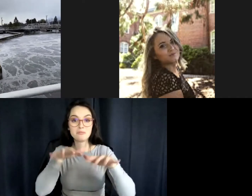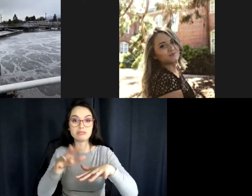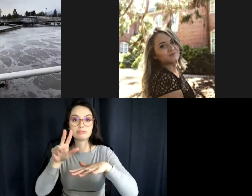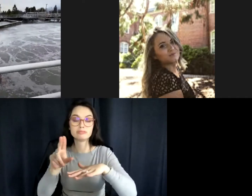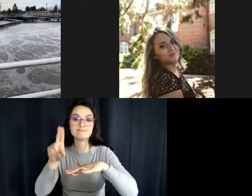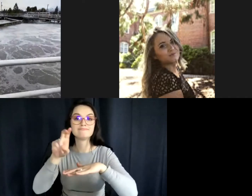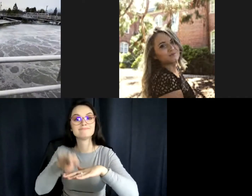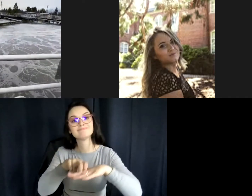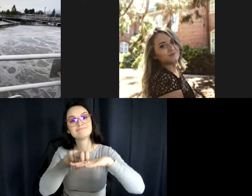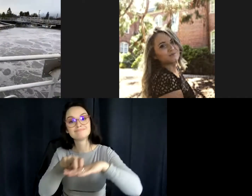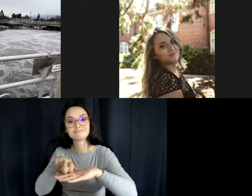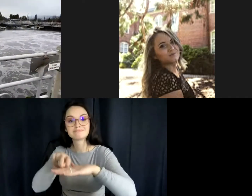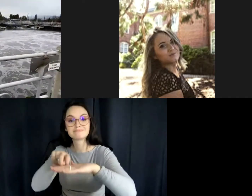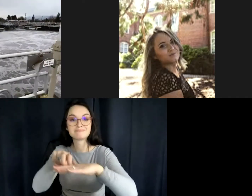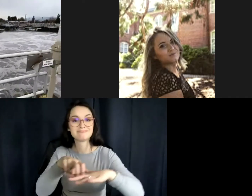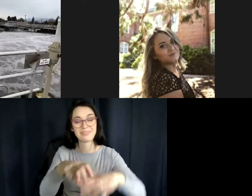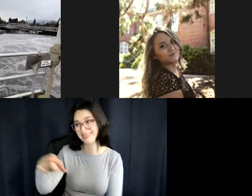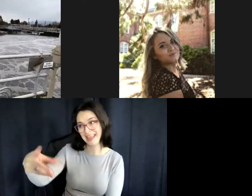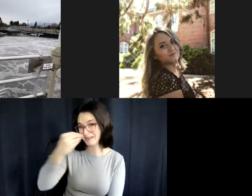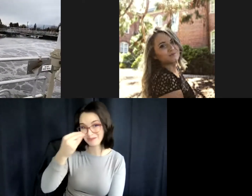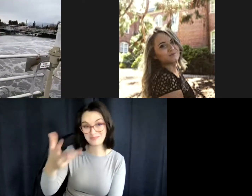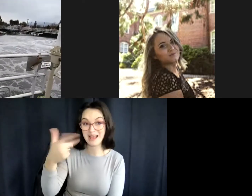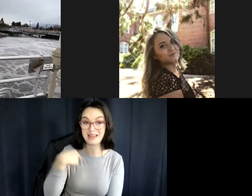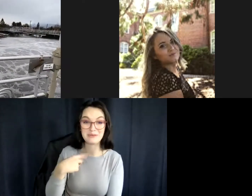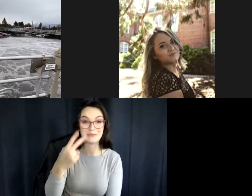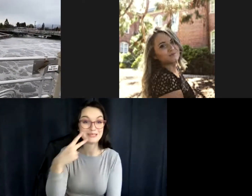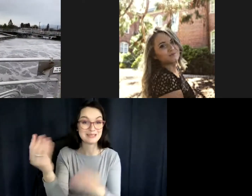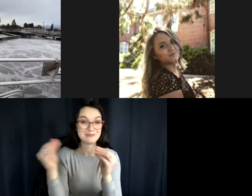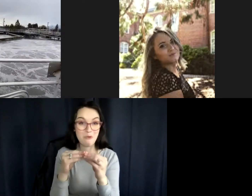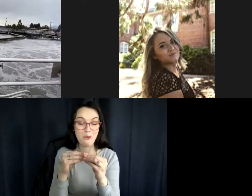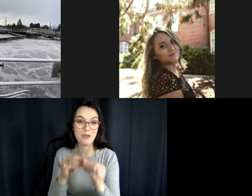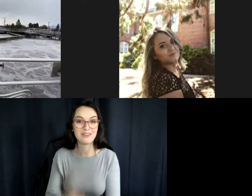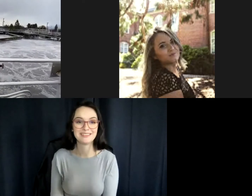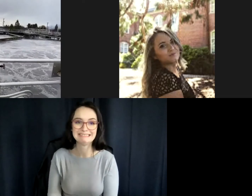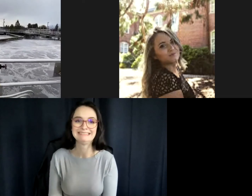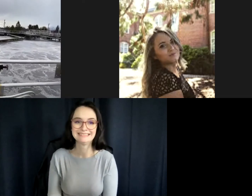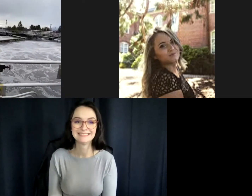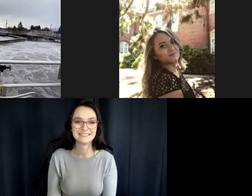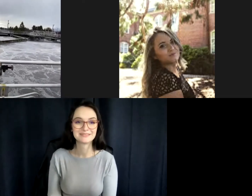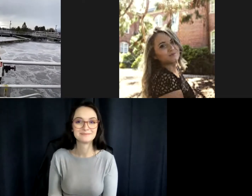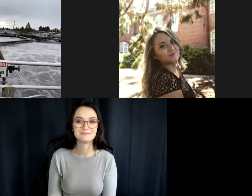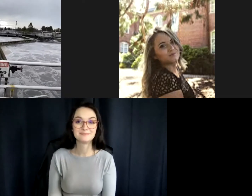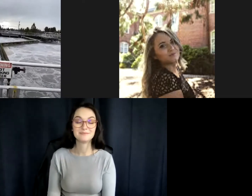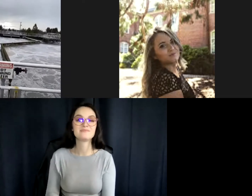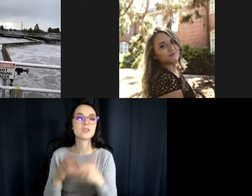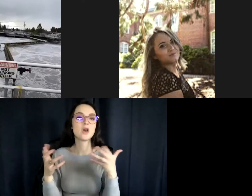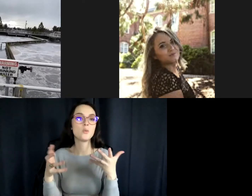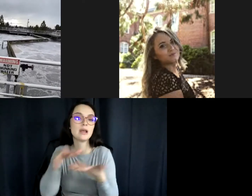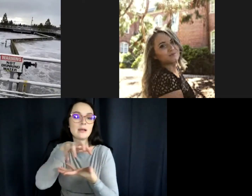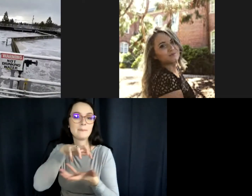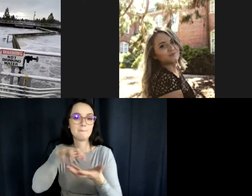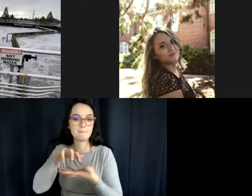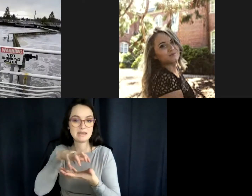flowing on down. Wow. So what's happening here? okay, so this is the aeration basins, and the reason they're